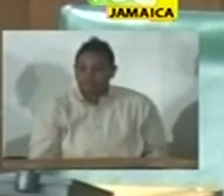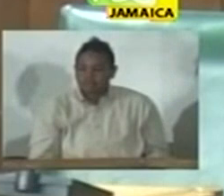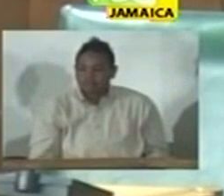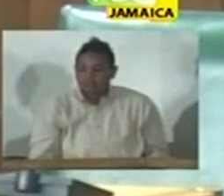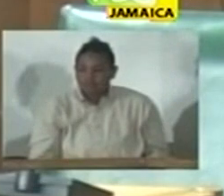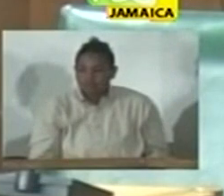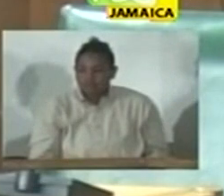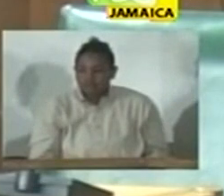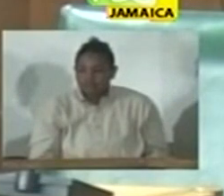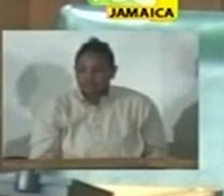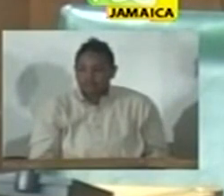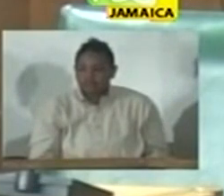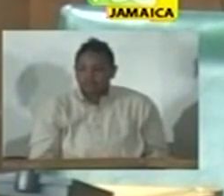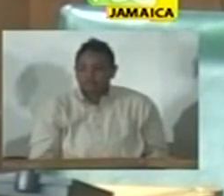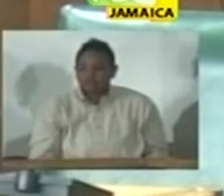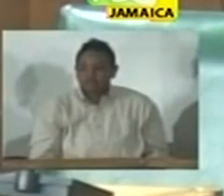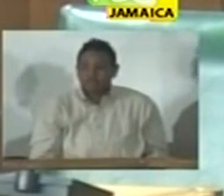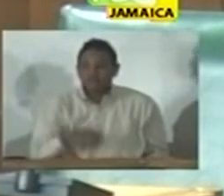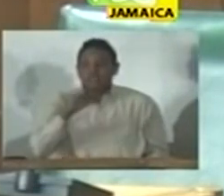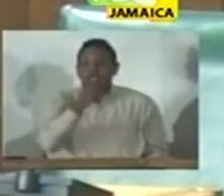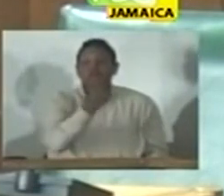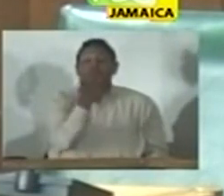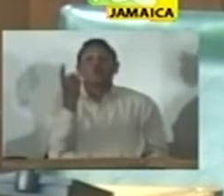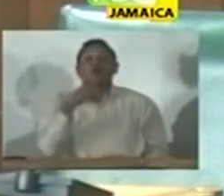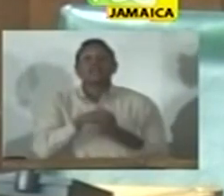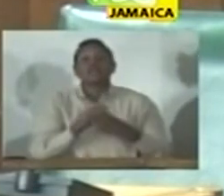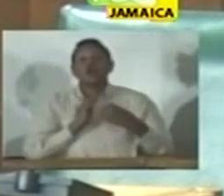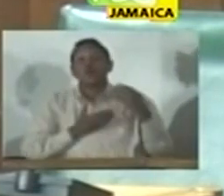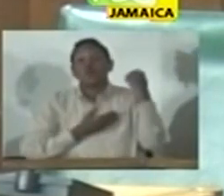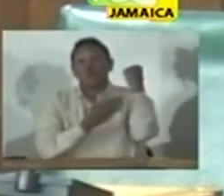Anyone in our country,